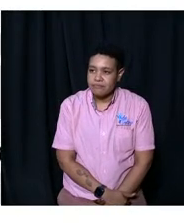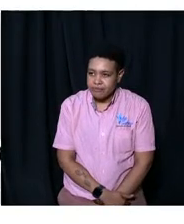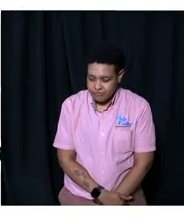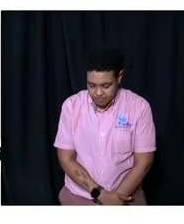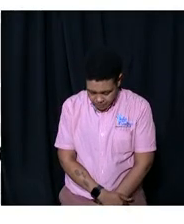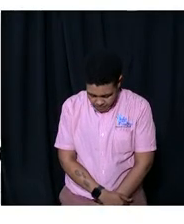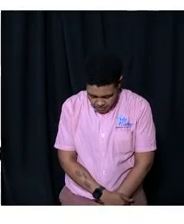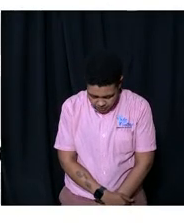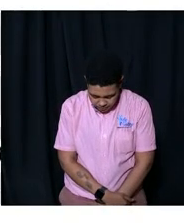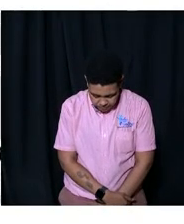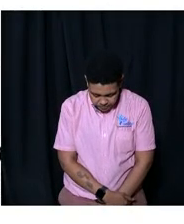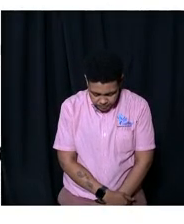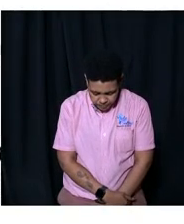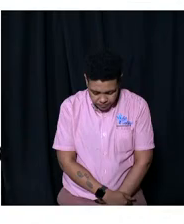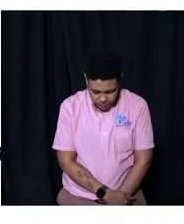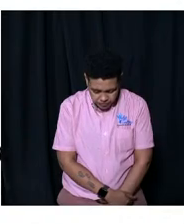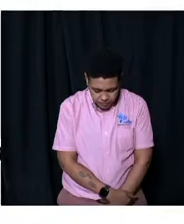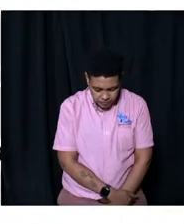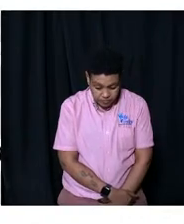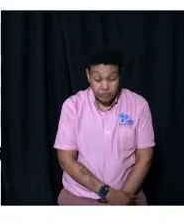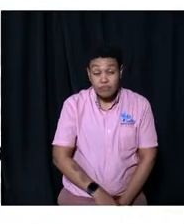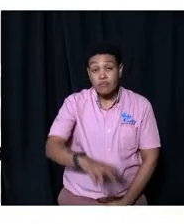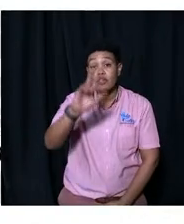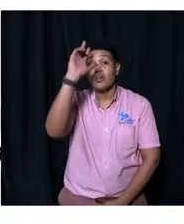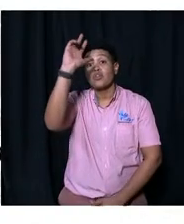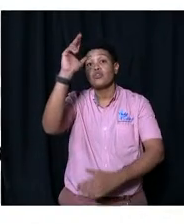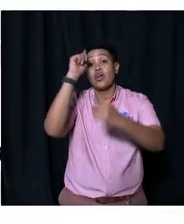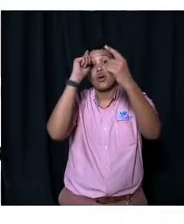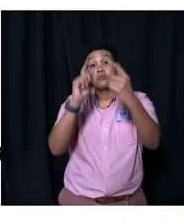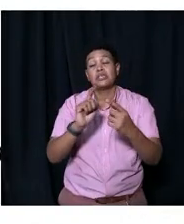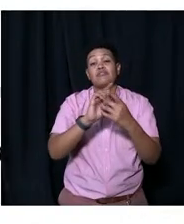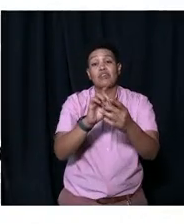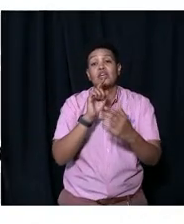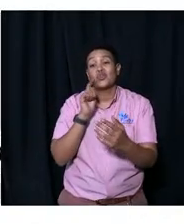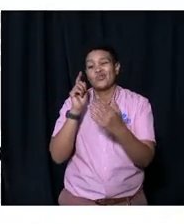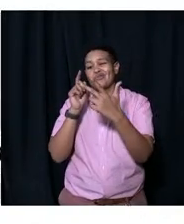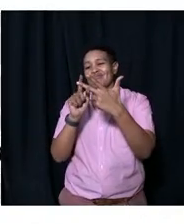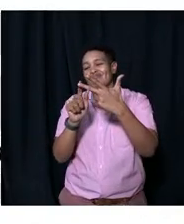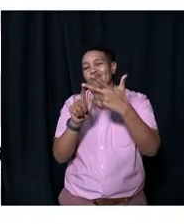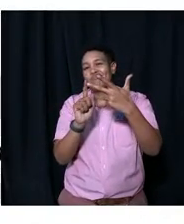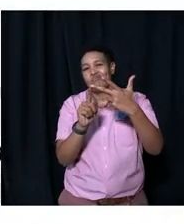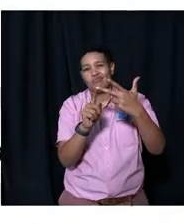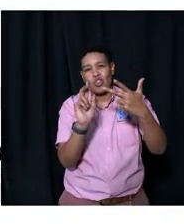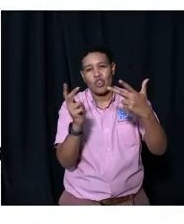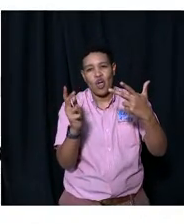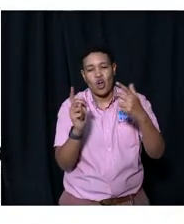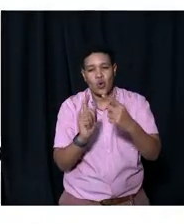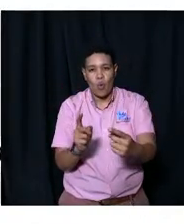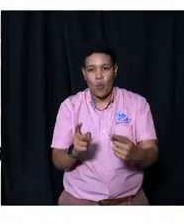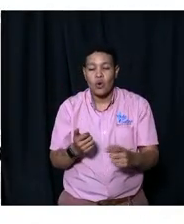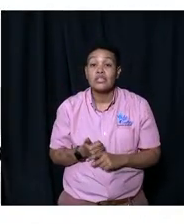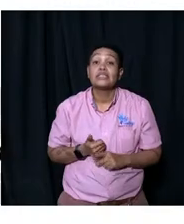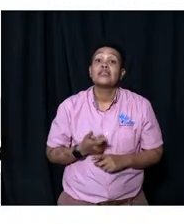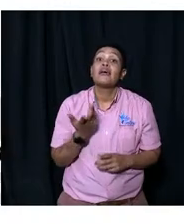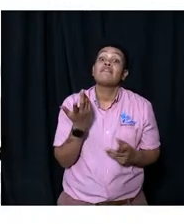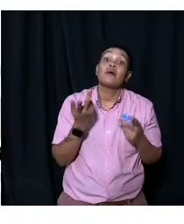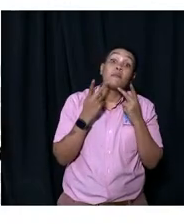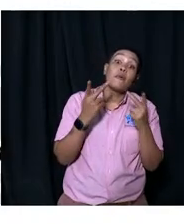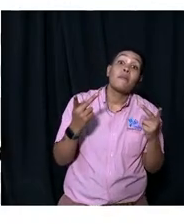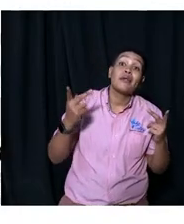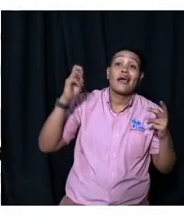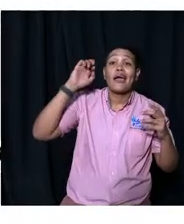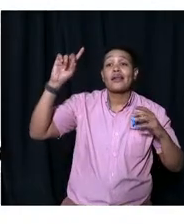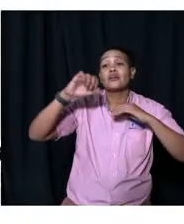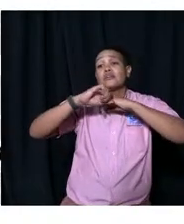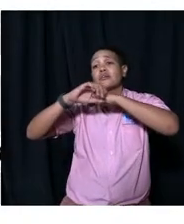three objectives aligned to Goal 3. The first one is on public education, awareness and education.